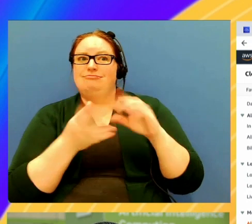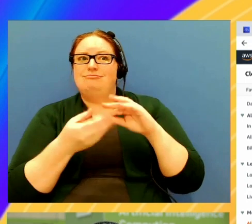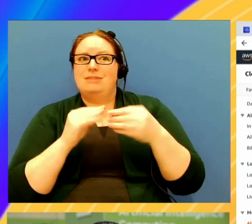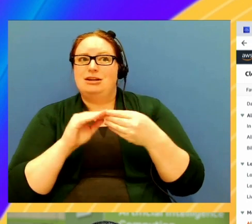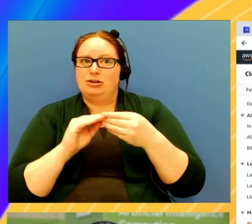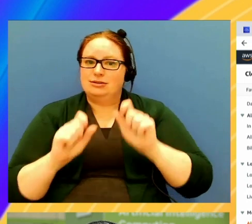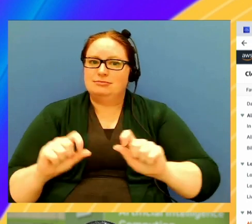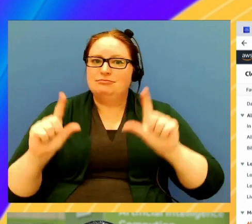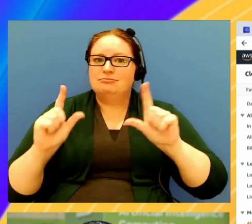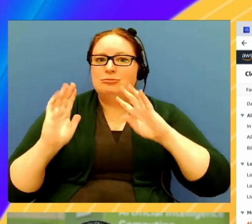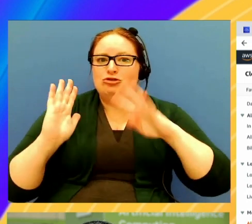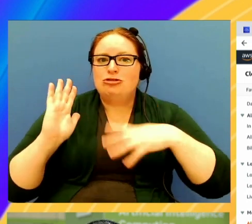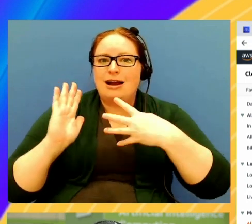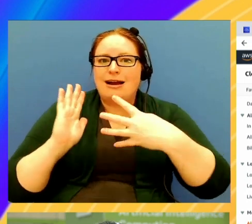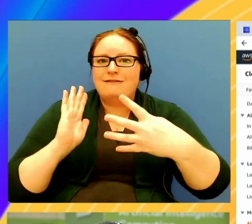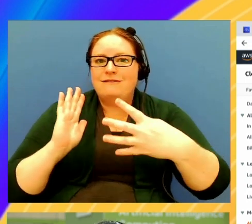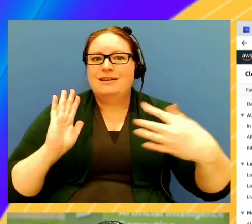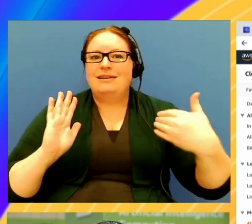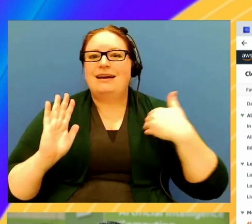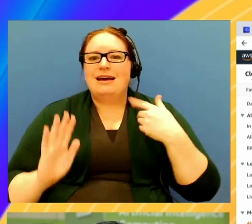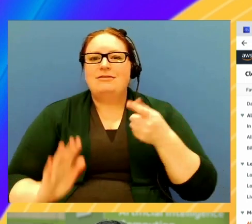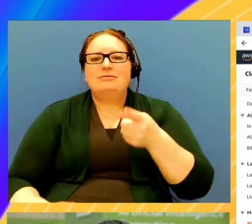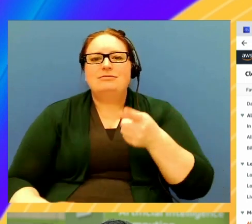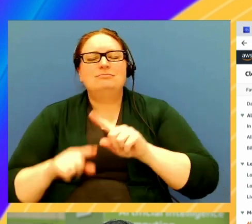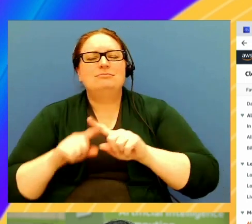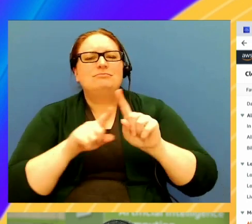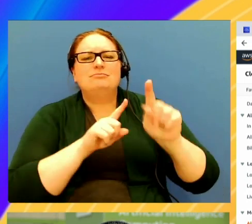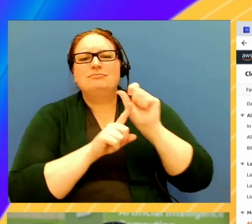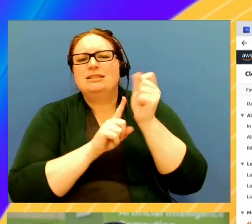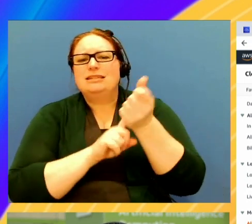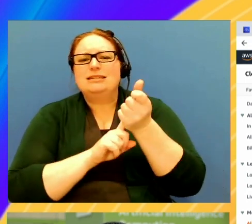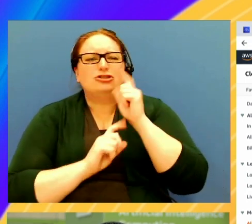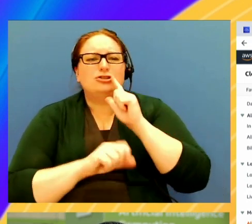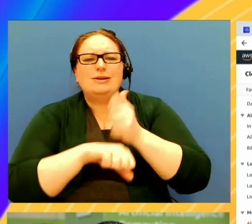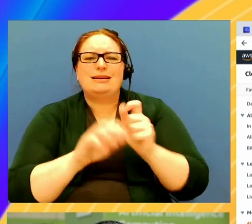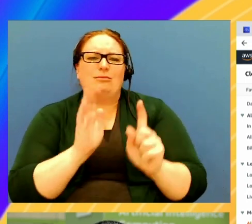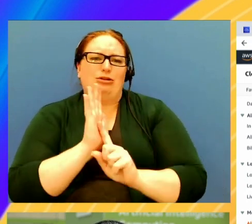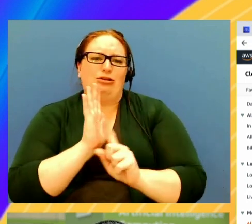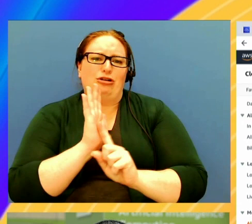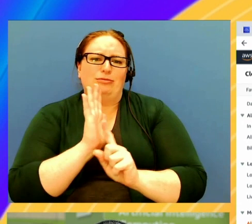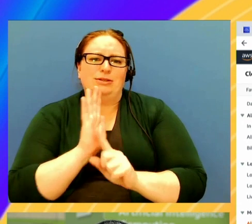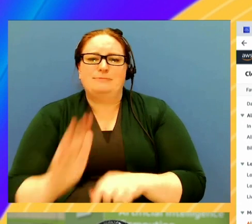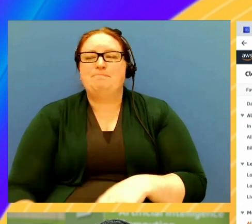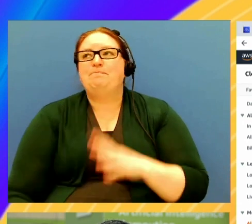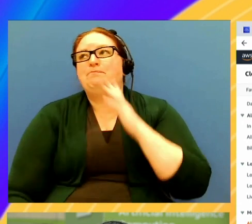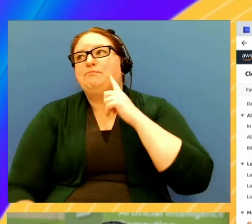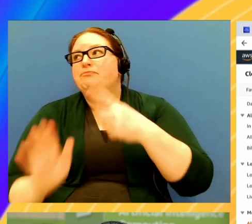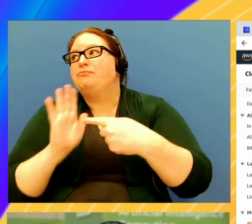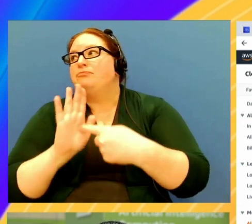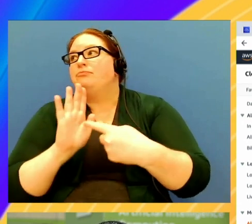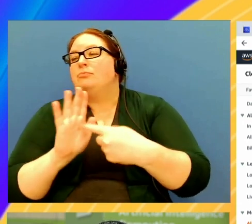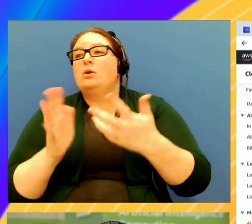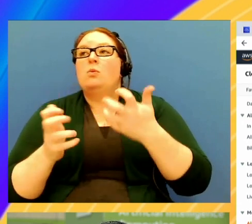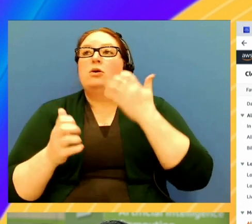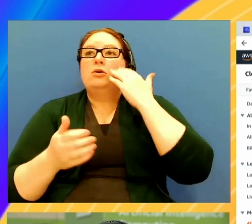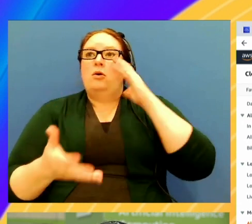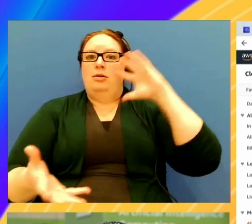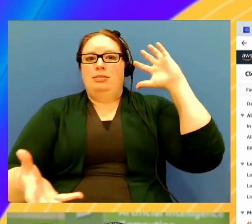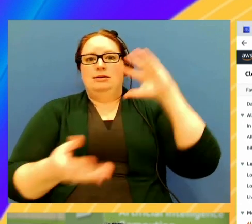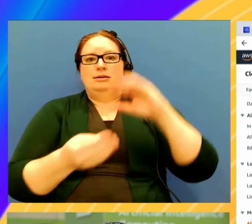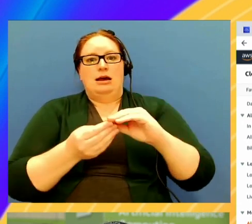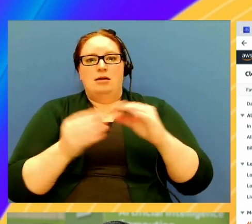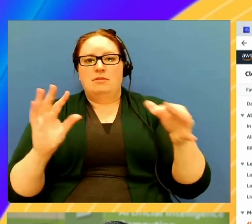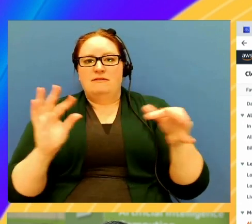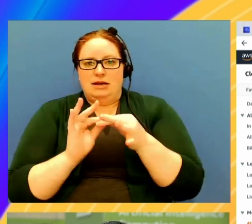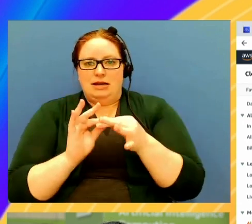metrics, and you have a number of conditions based on which you can create the alarms. For instance, if you would like to know the sum of connections, like let's say at a given